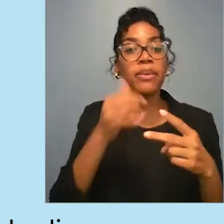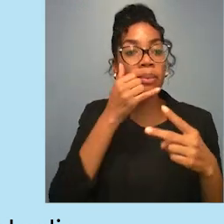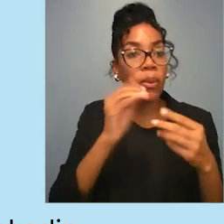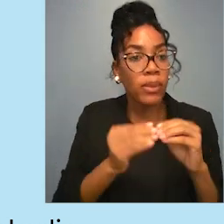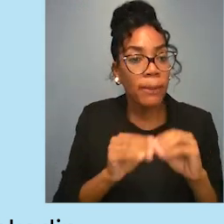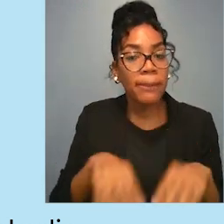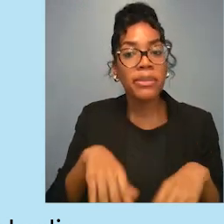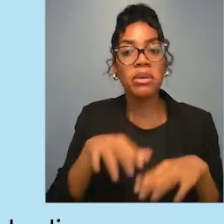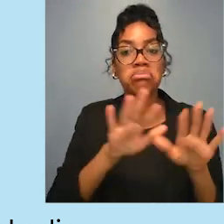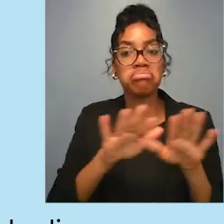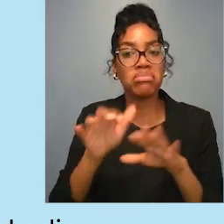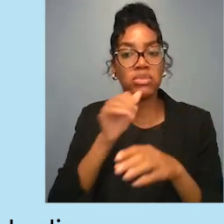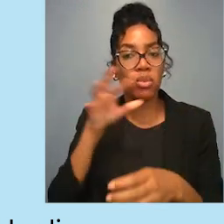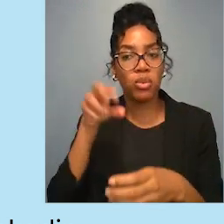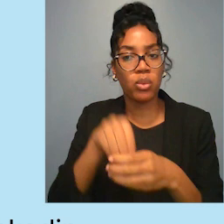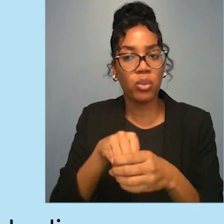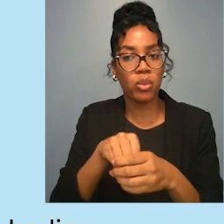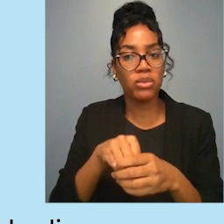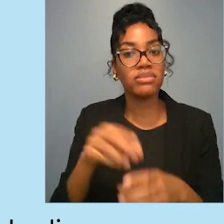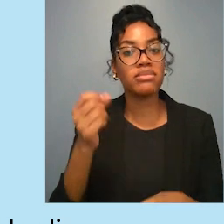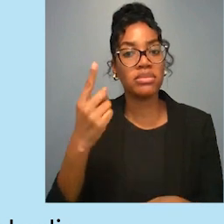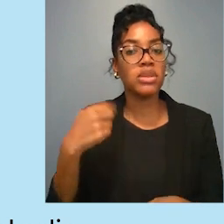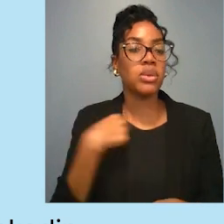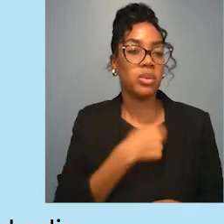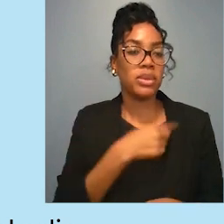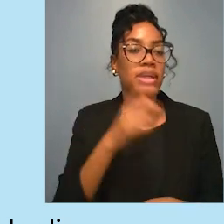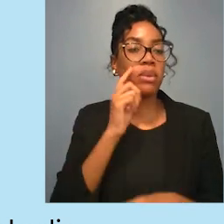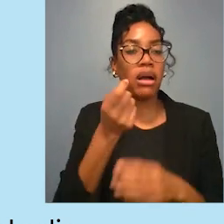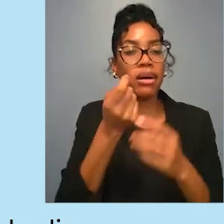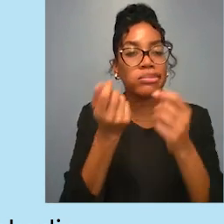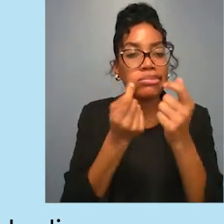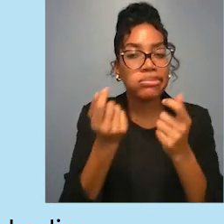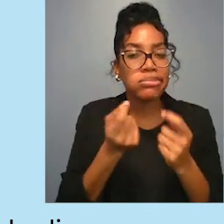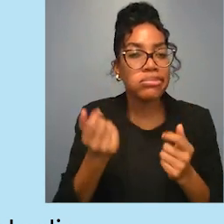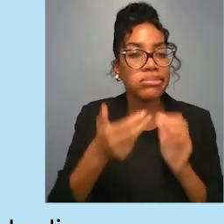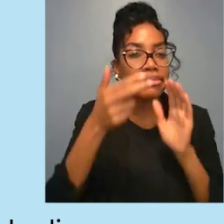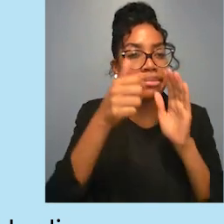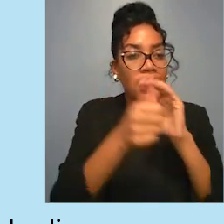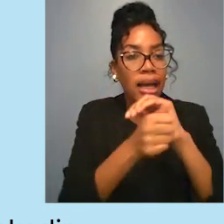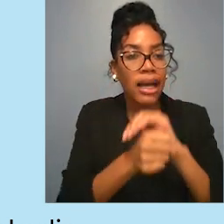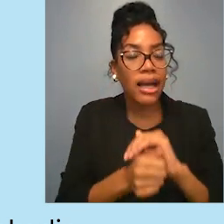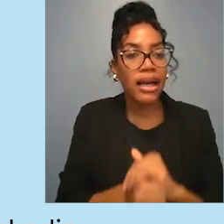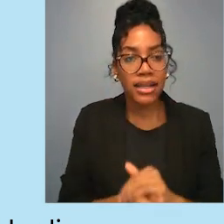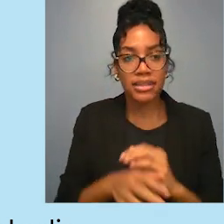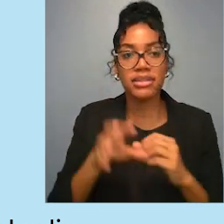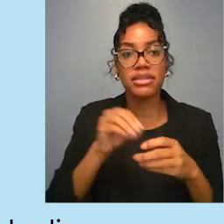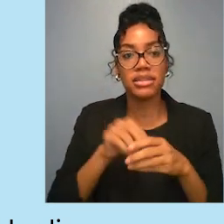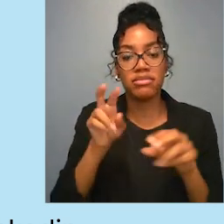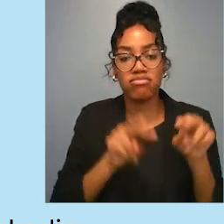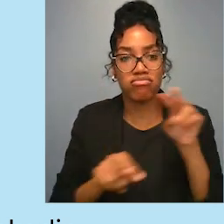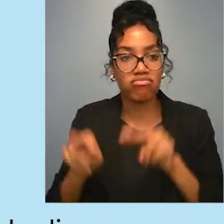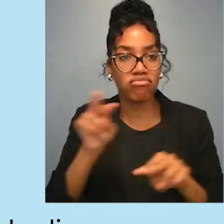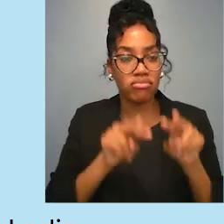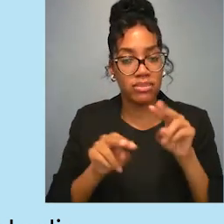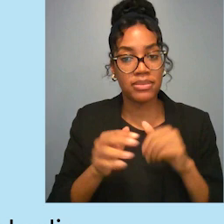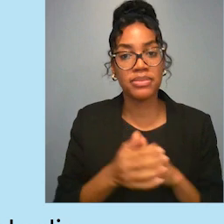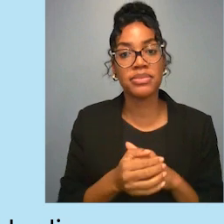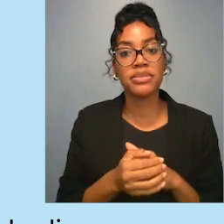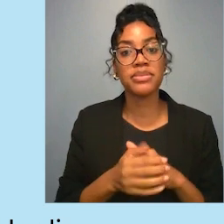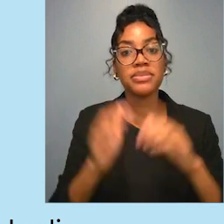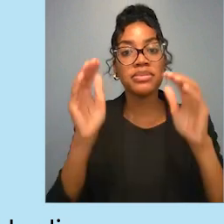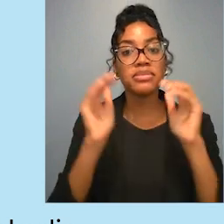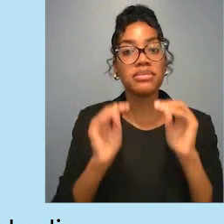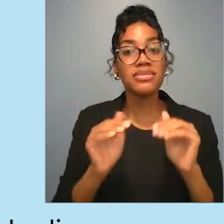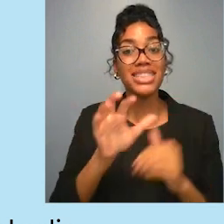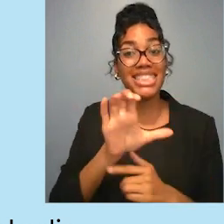information because it will be redacted by your program. The CV is meant to be no more than 2 pages,